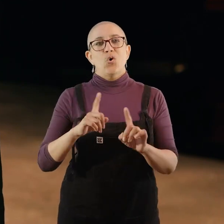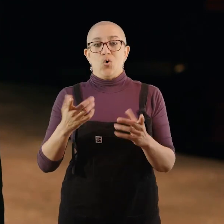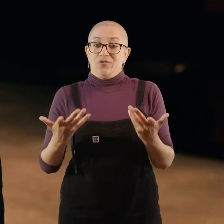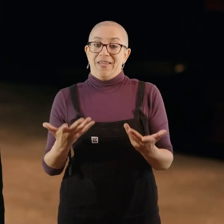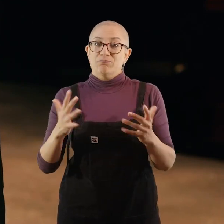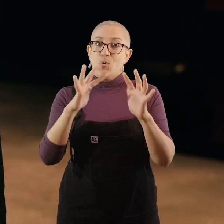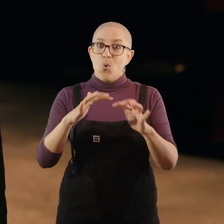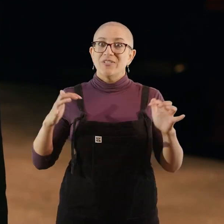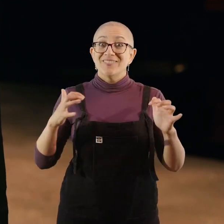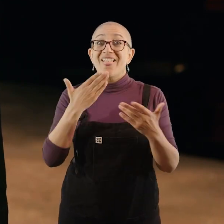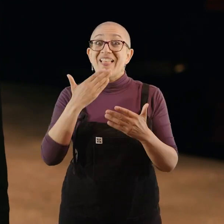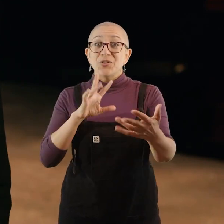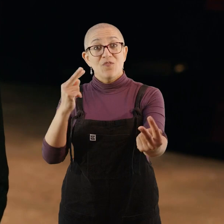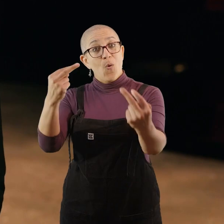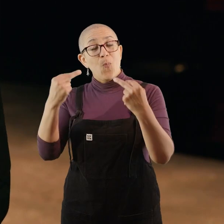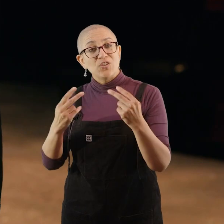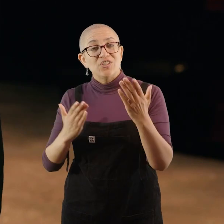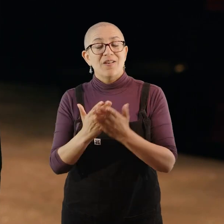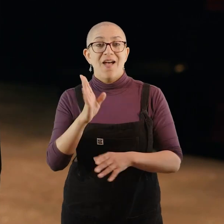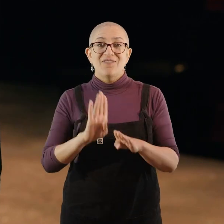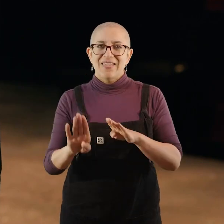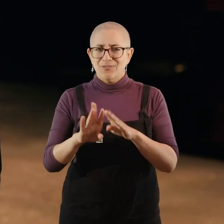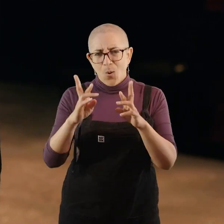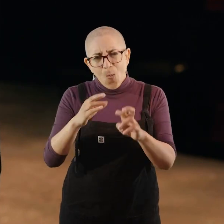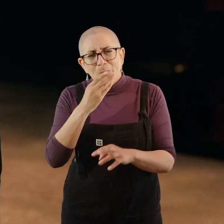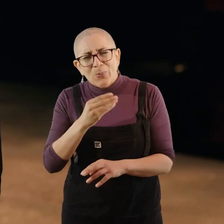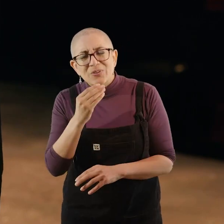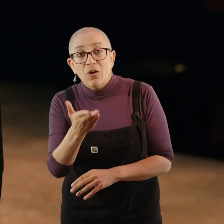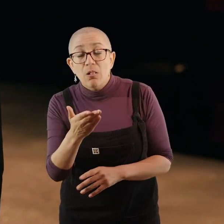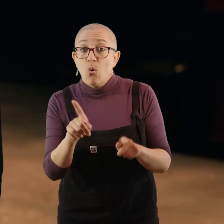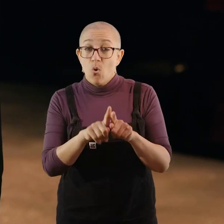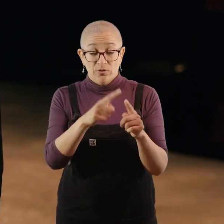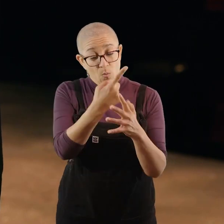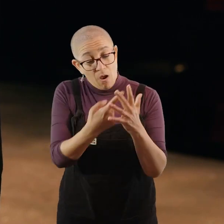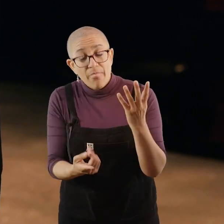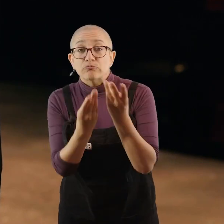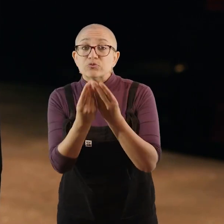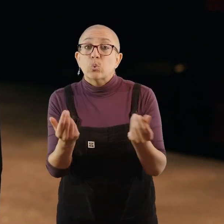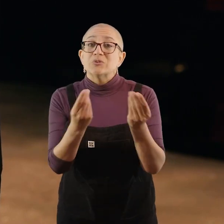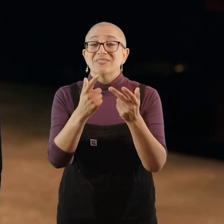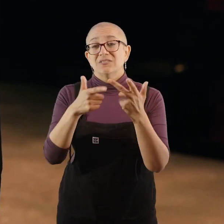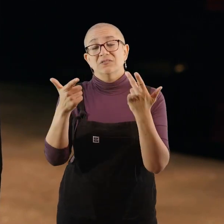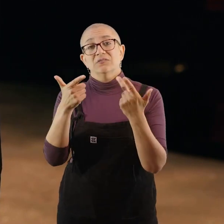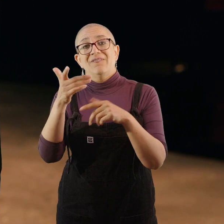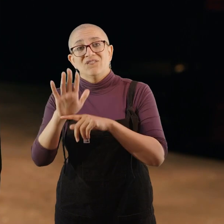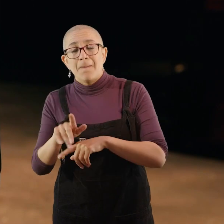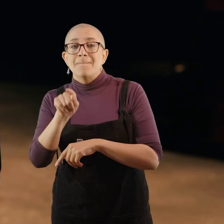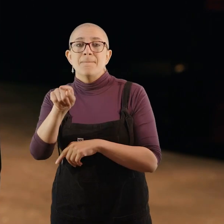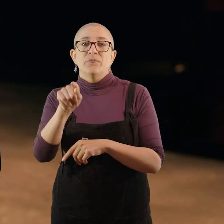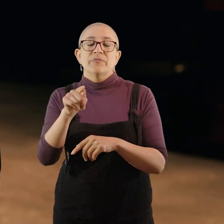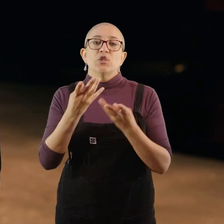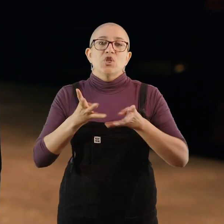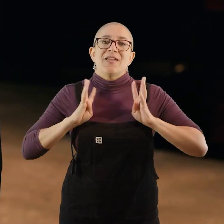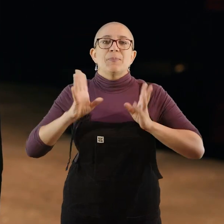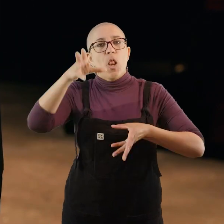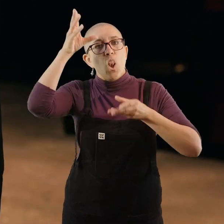you found the session insightful. We also have lots of other resources and films in our Shakespeare Learning Zone, which we hope you find useful